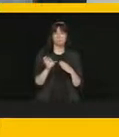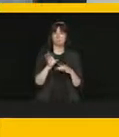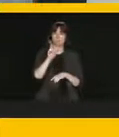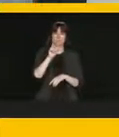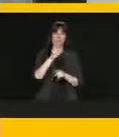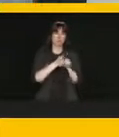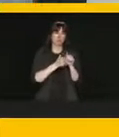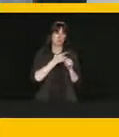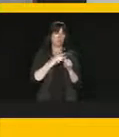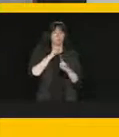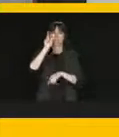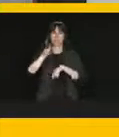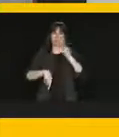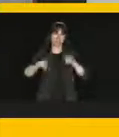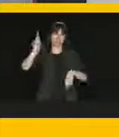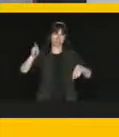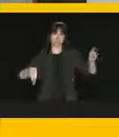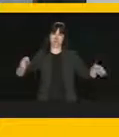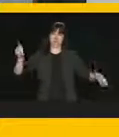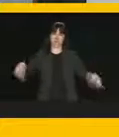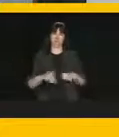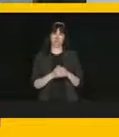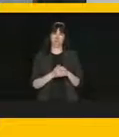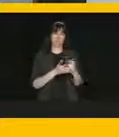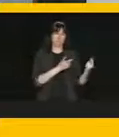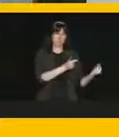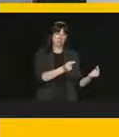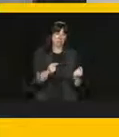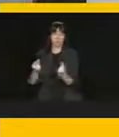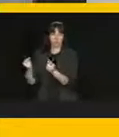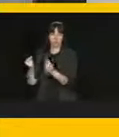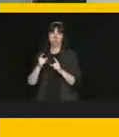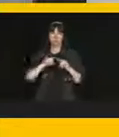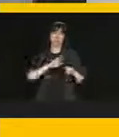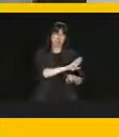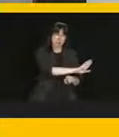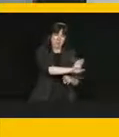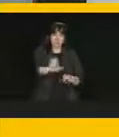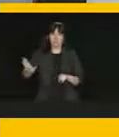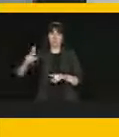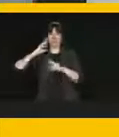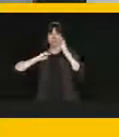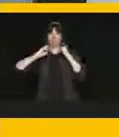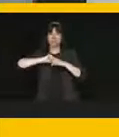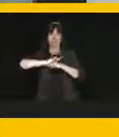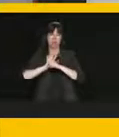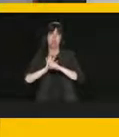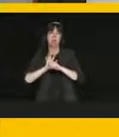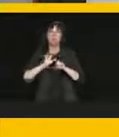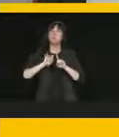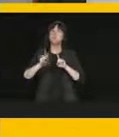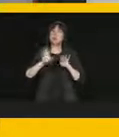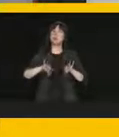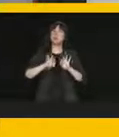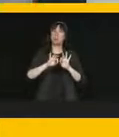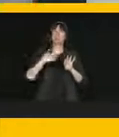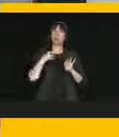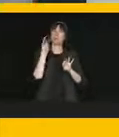to the next. The specific measures put in will depend very much on the situation on the ground. But we need to be informed by a common set